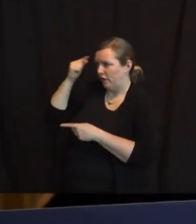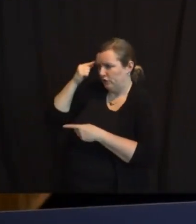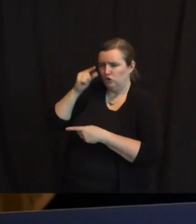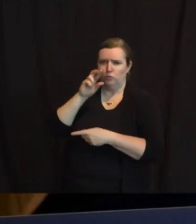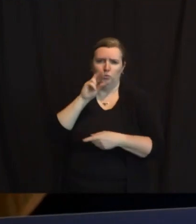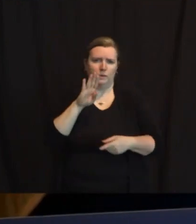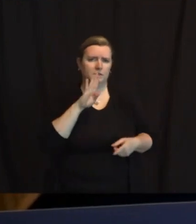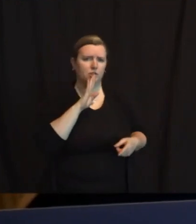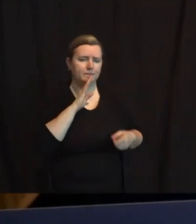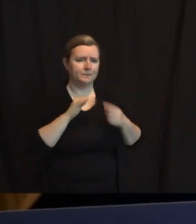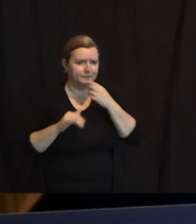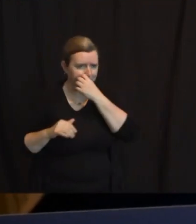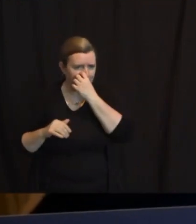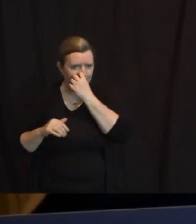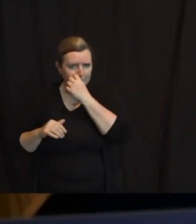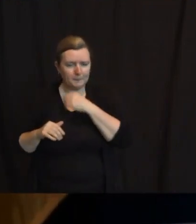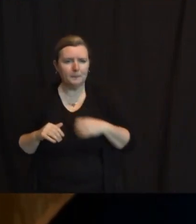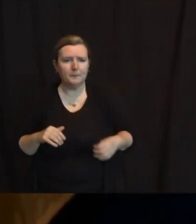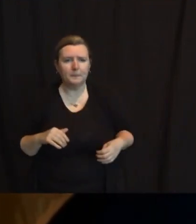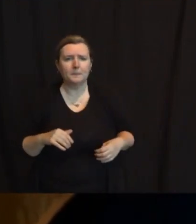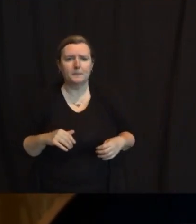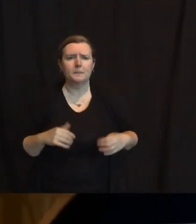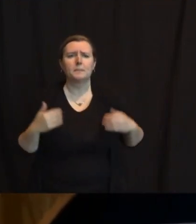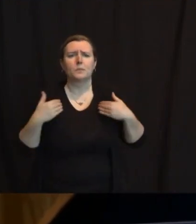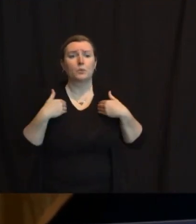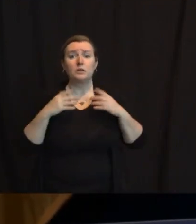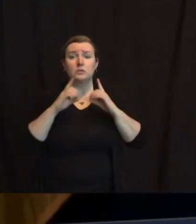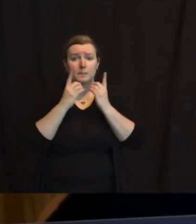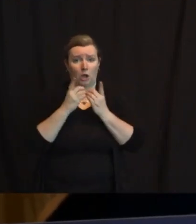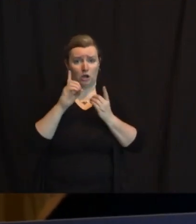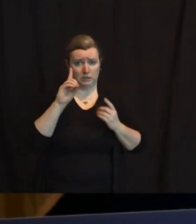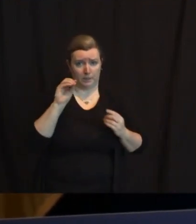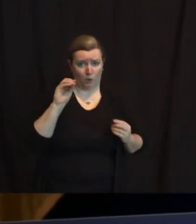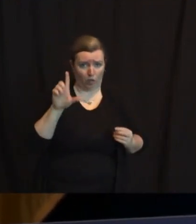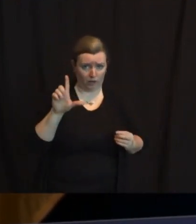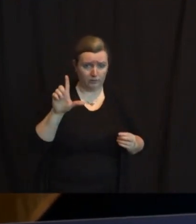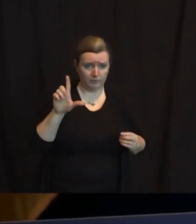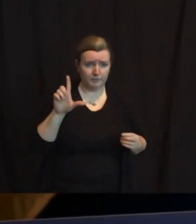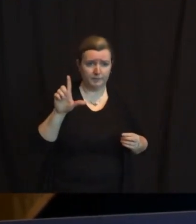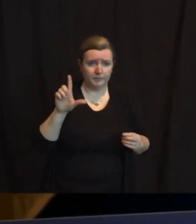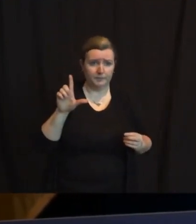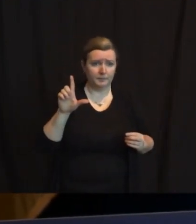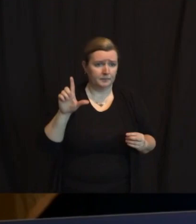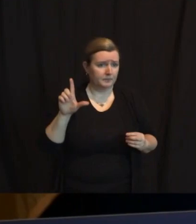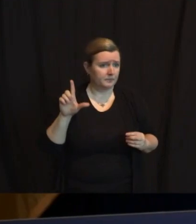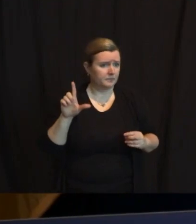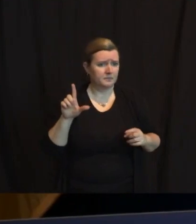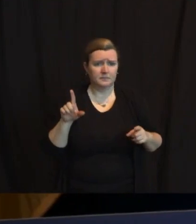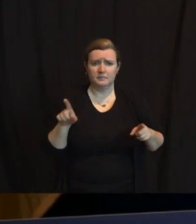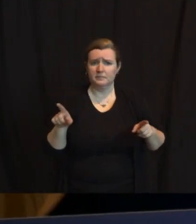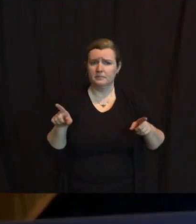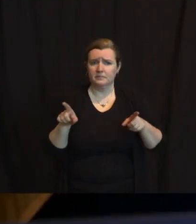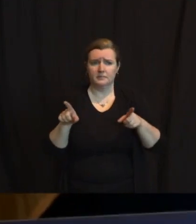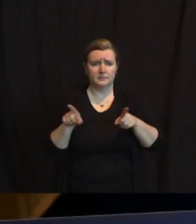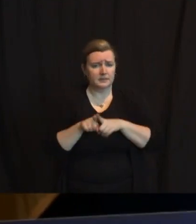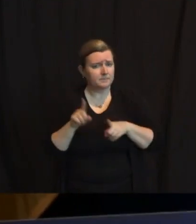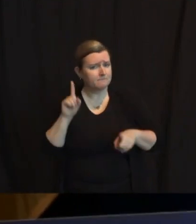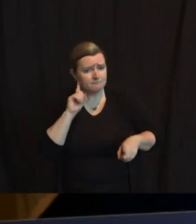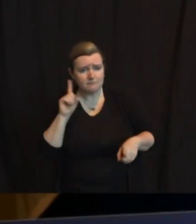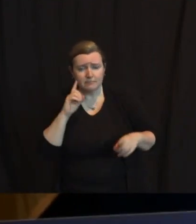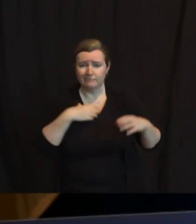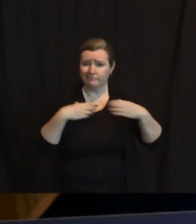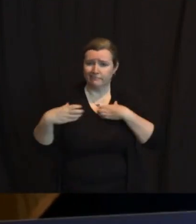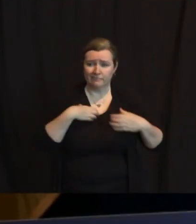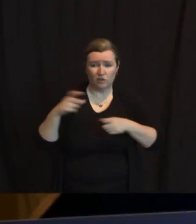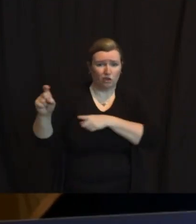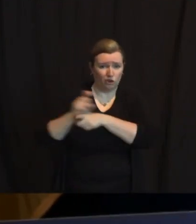I've sort of hit before that we in our department are getting these same issues from everybody we're talking to, every phone line.